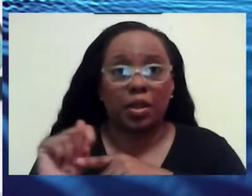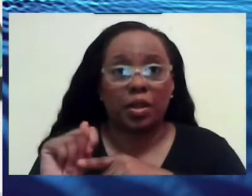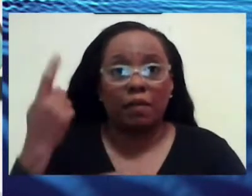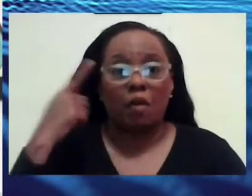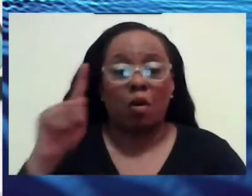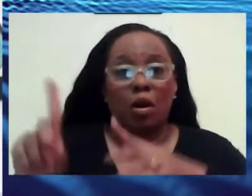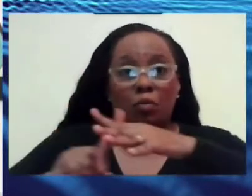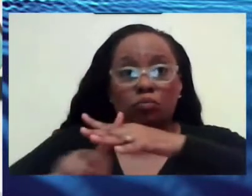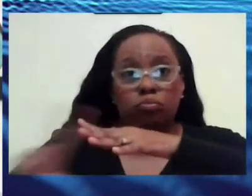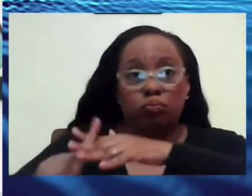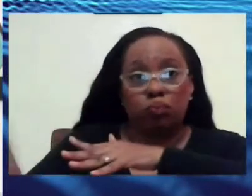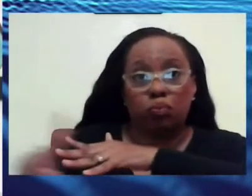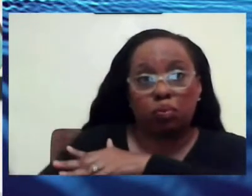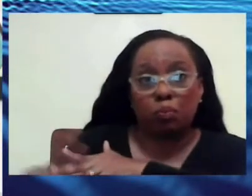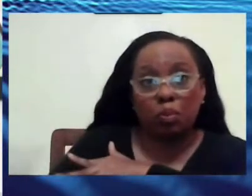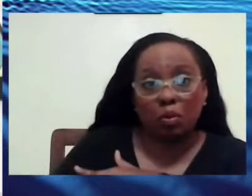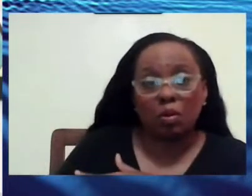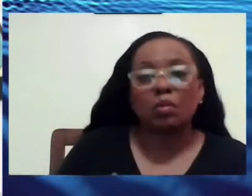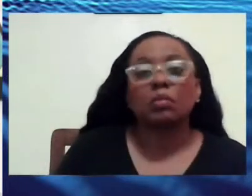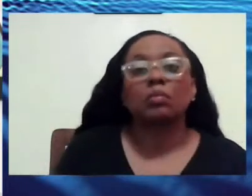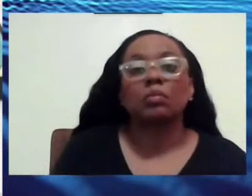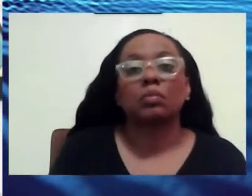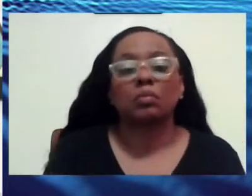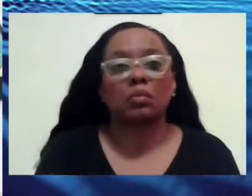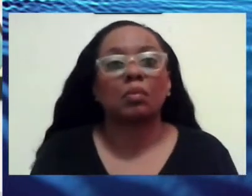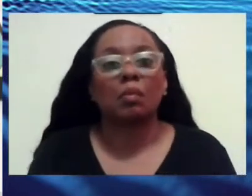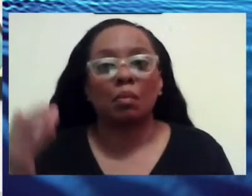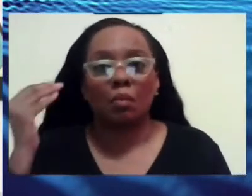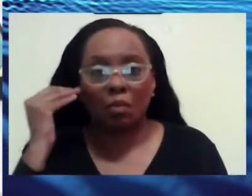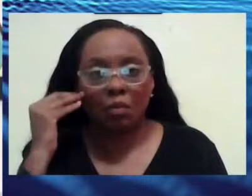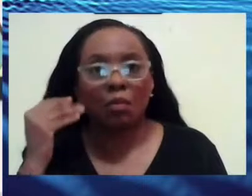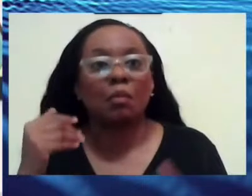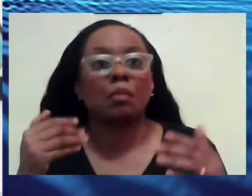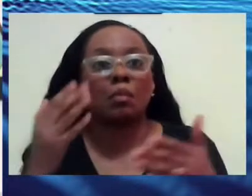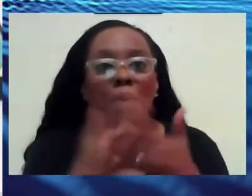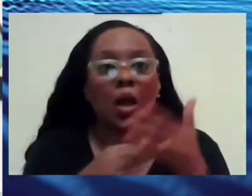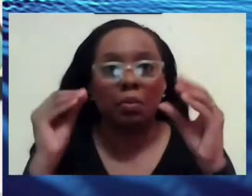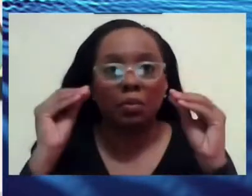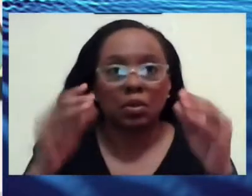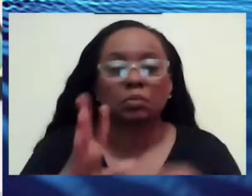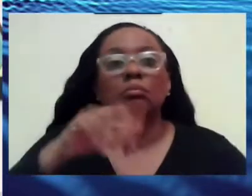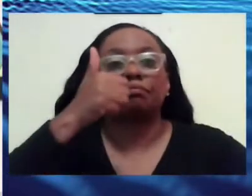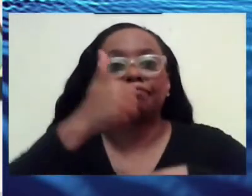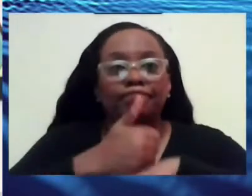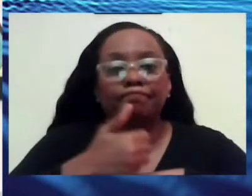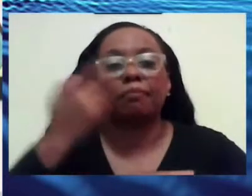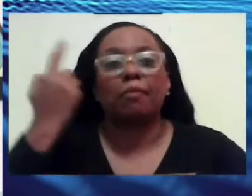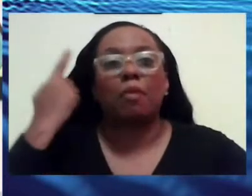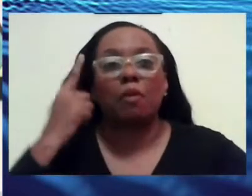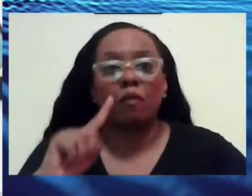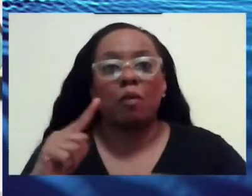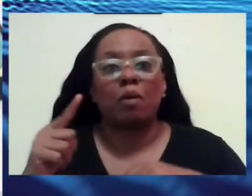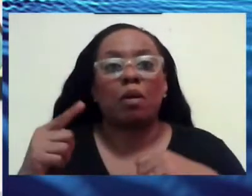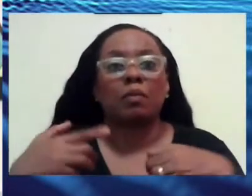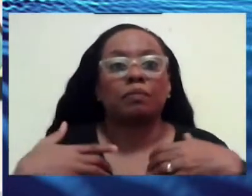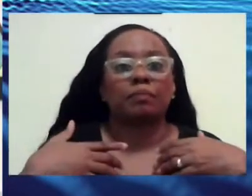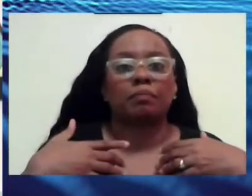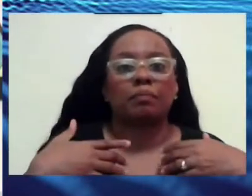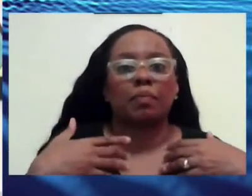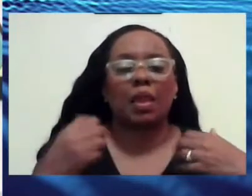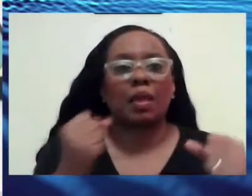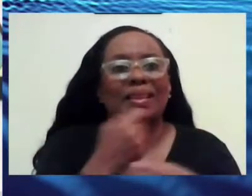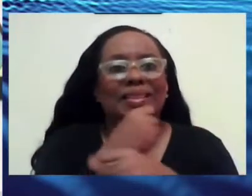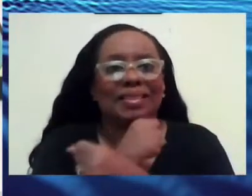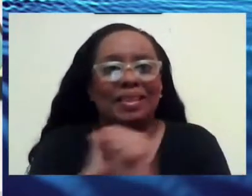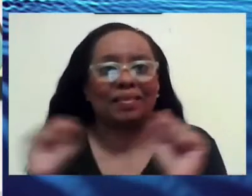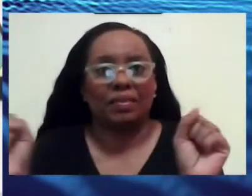various schools. There's been a thrust in the last few months to try to get more and more established and fully functioning. A number of training sessions